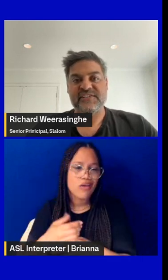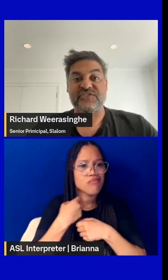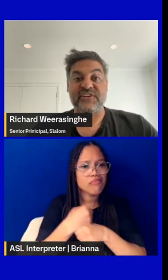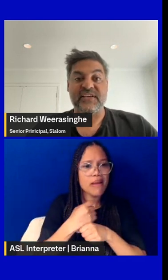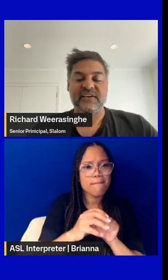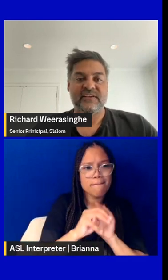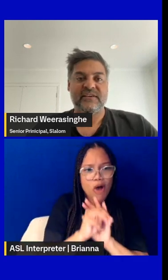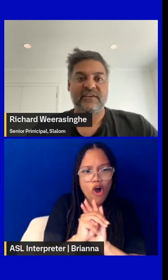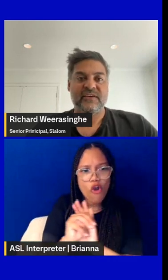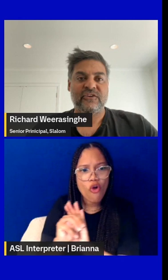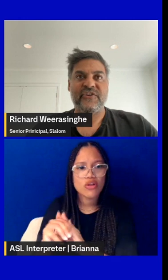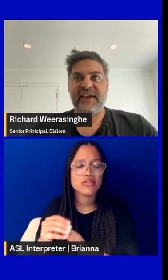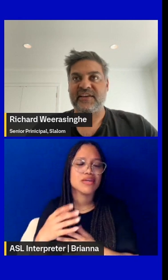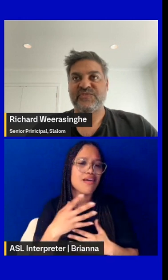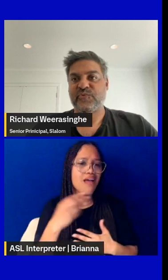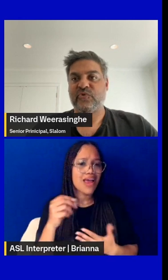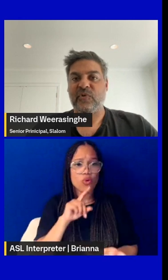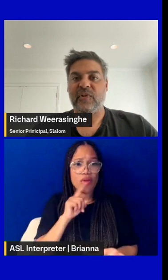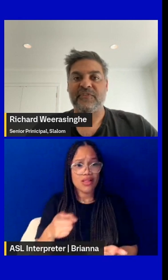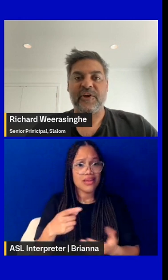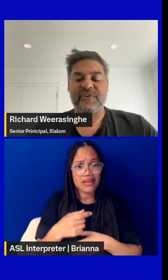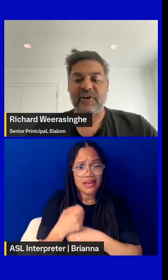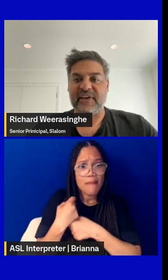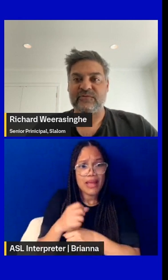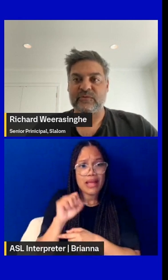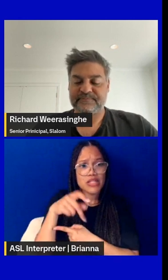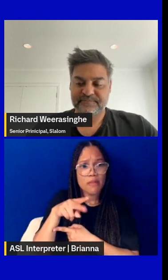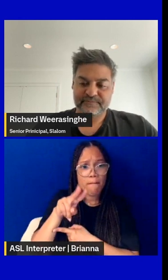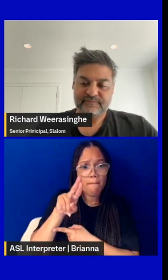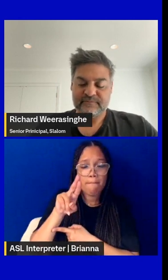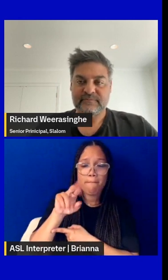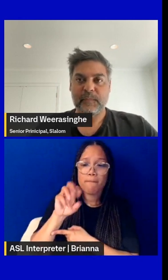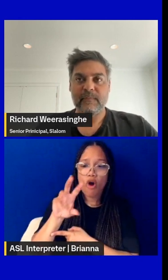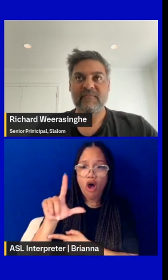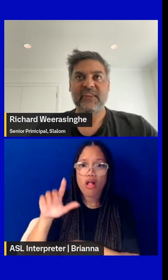and essentially creating sprawl on the OpenAI platform.